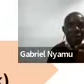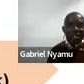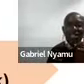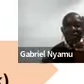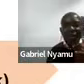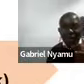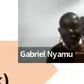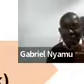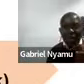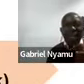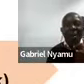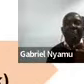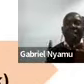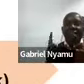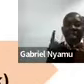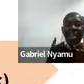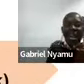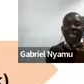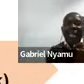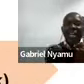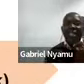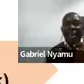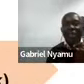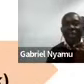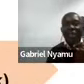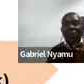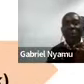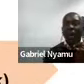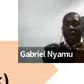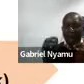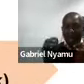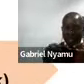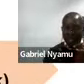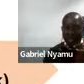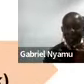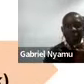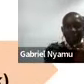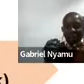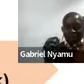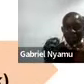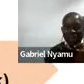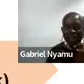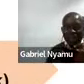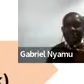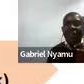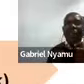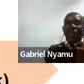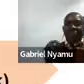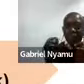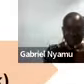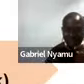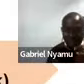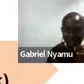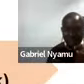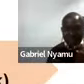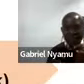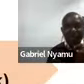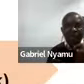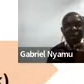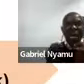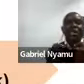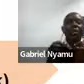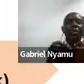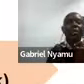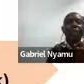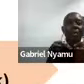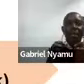what politicians sometimes will do. But then the idealized aspect is where we are purpose-led. We are role model, we walk the talk.